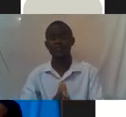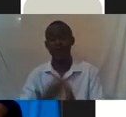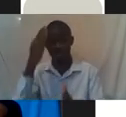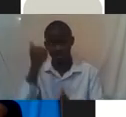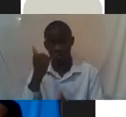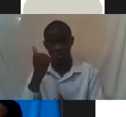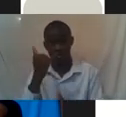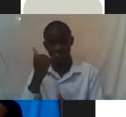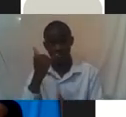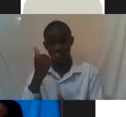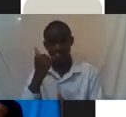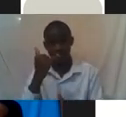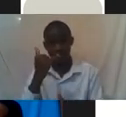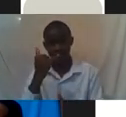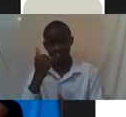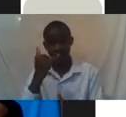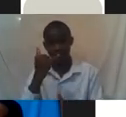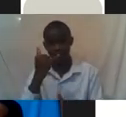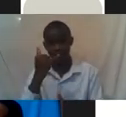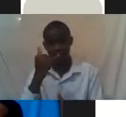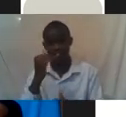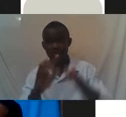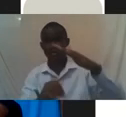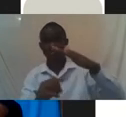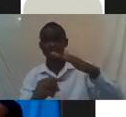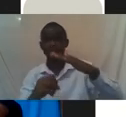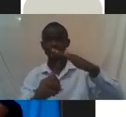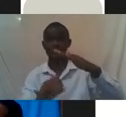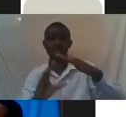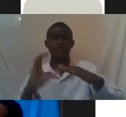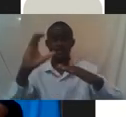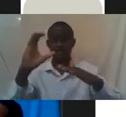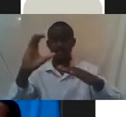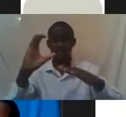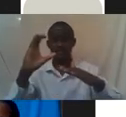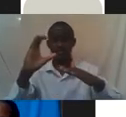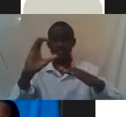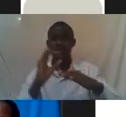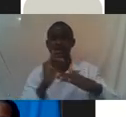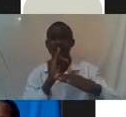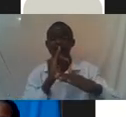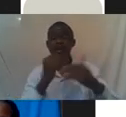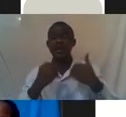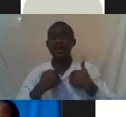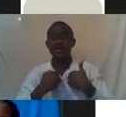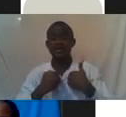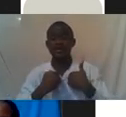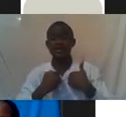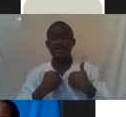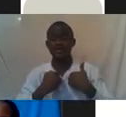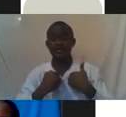the prime minister we have created is a prime minister who has to be